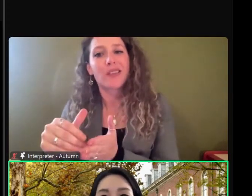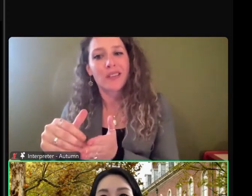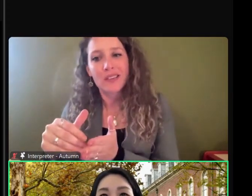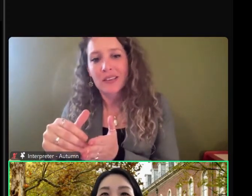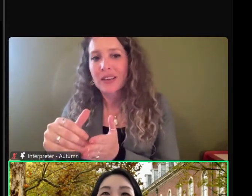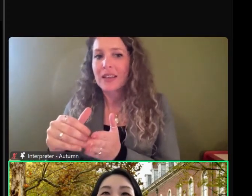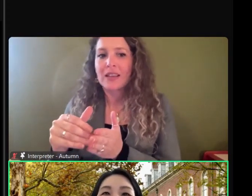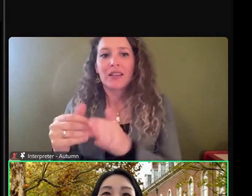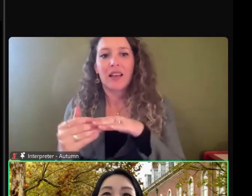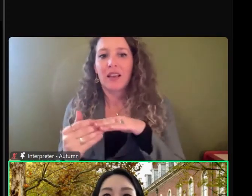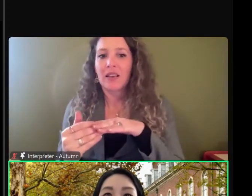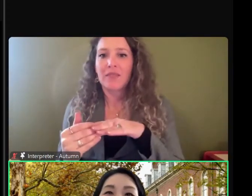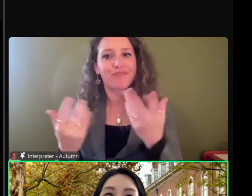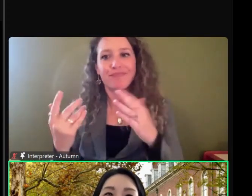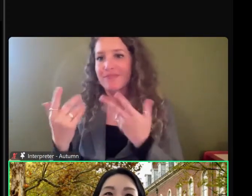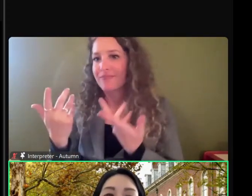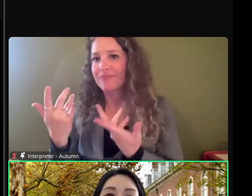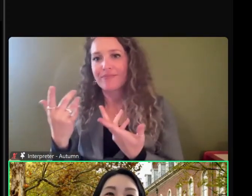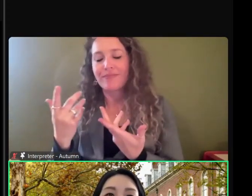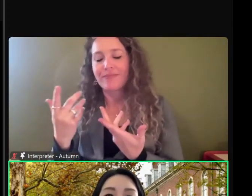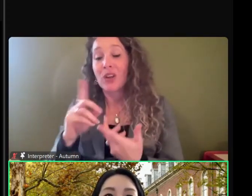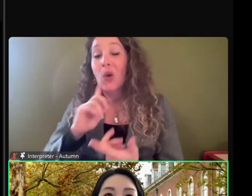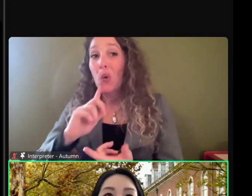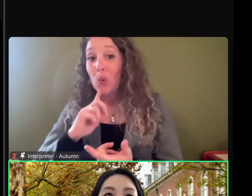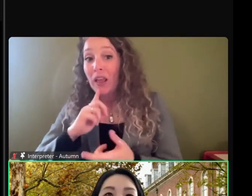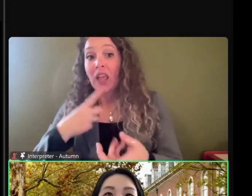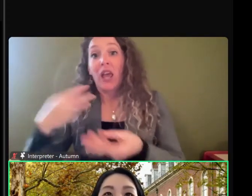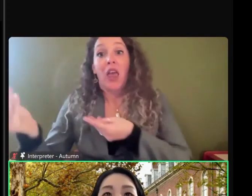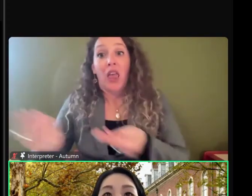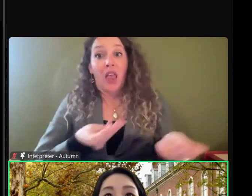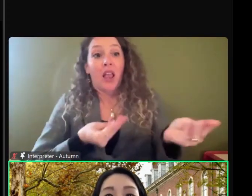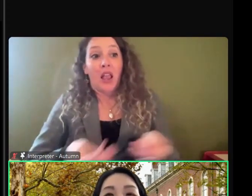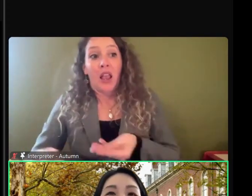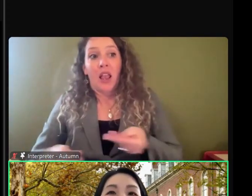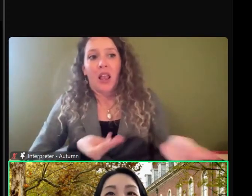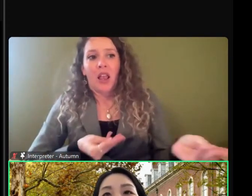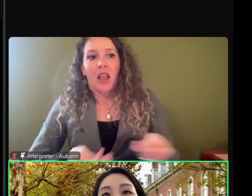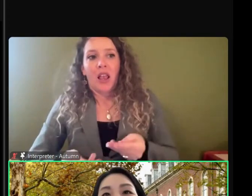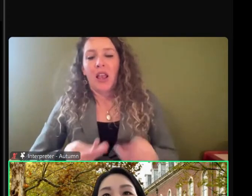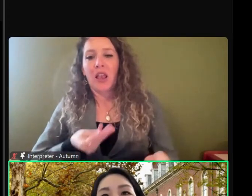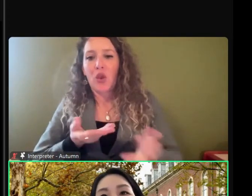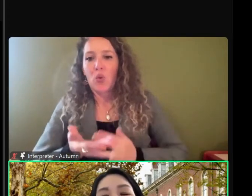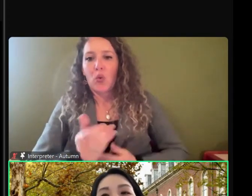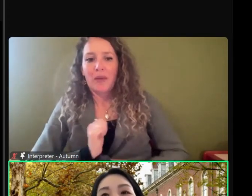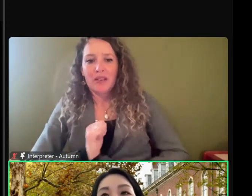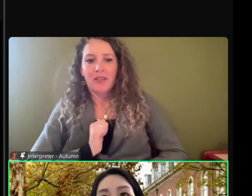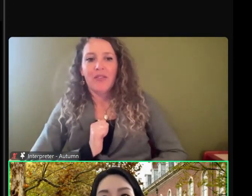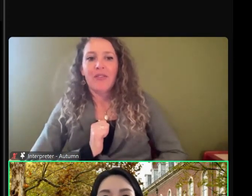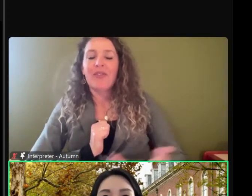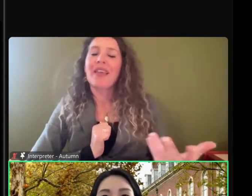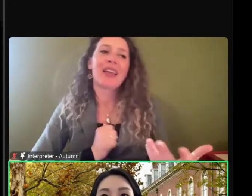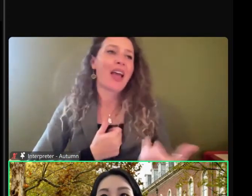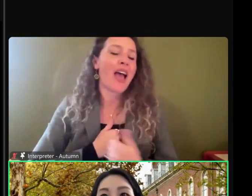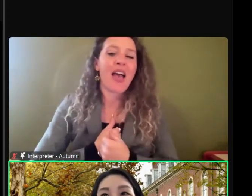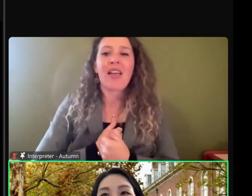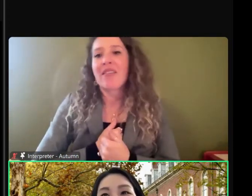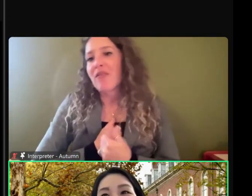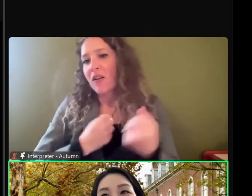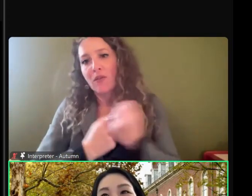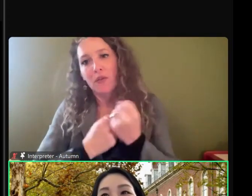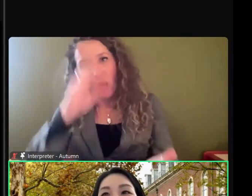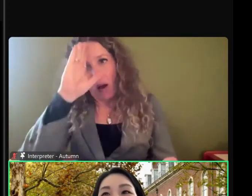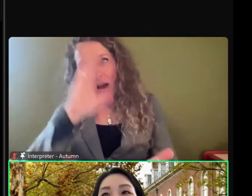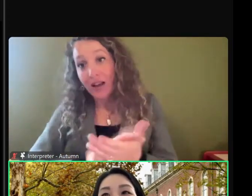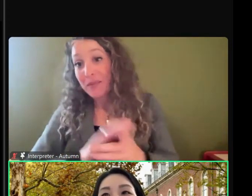best, heavily mediated through me. And while I willingly and lovingly support him, I